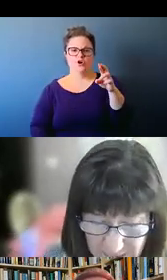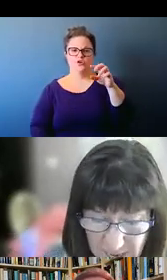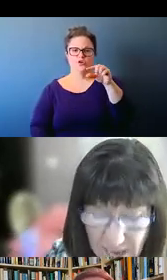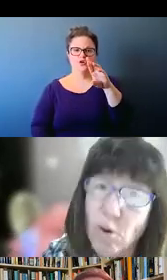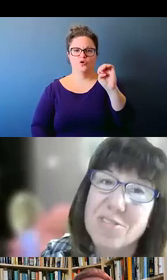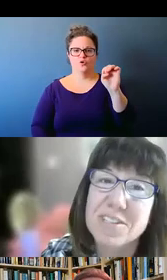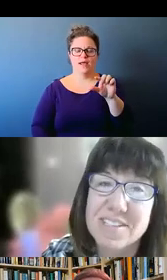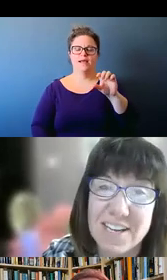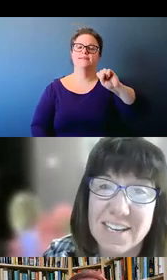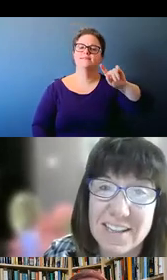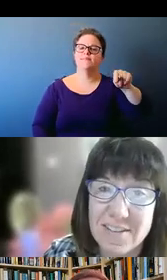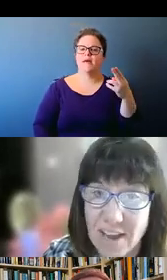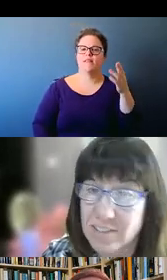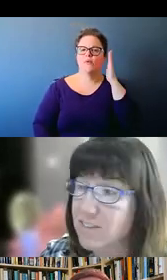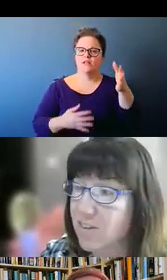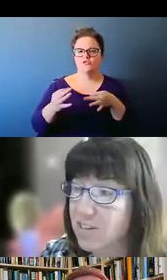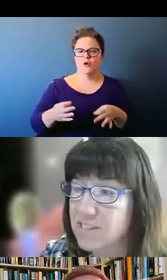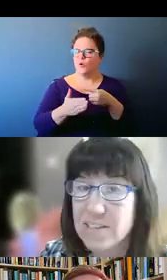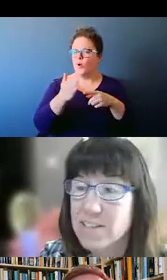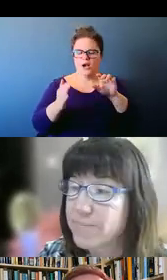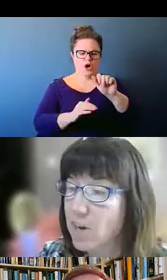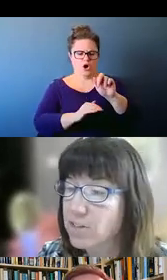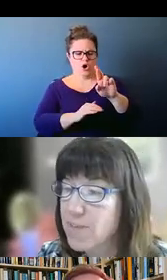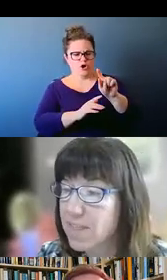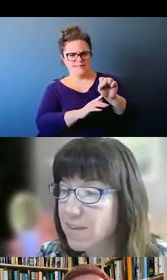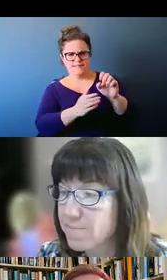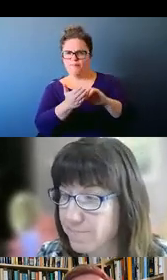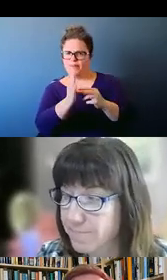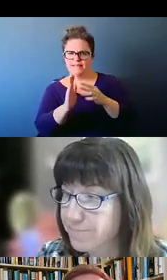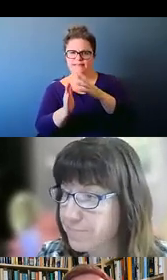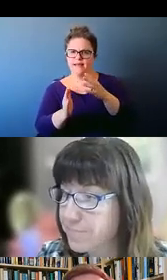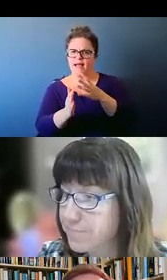means and what you can study in the Faculty of Arts. Dr. Smith?